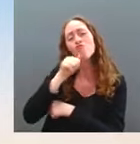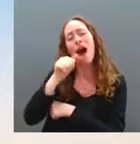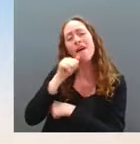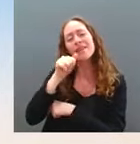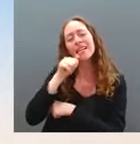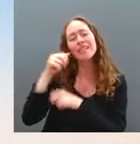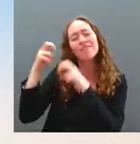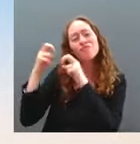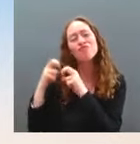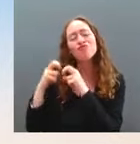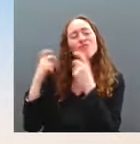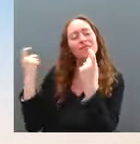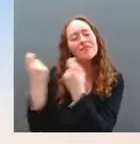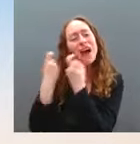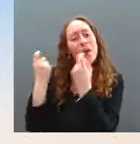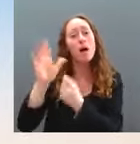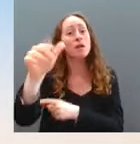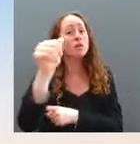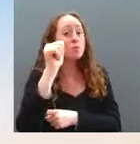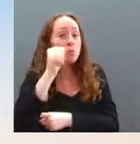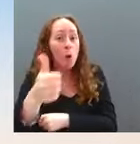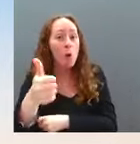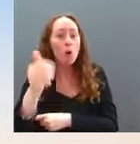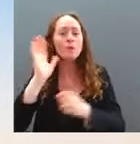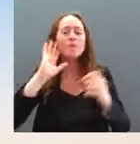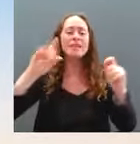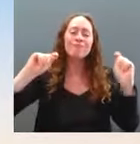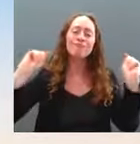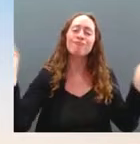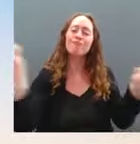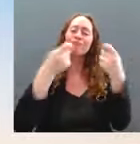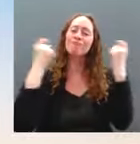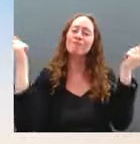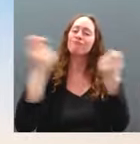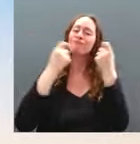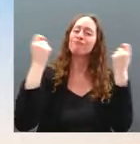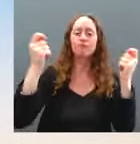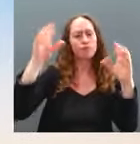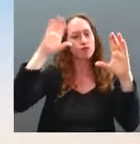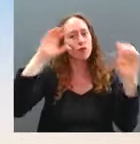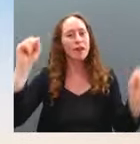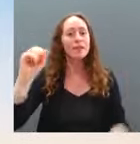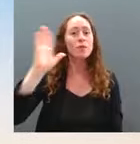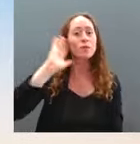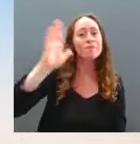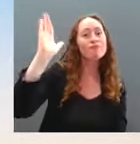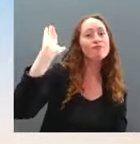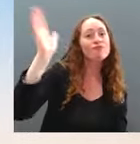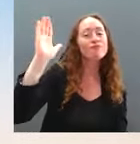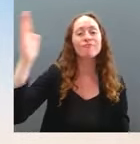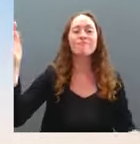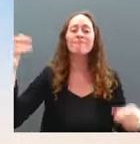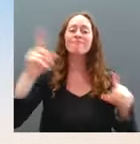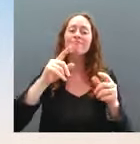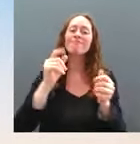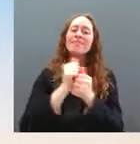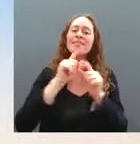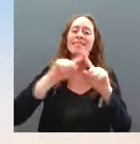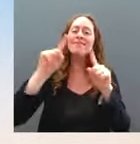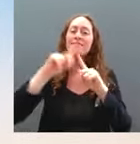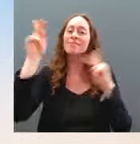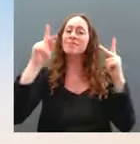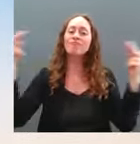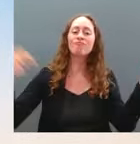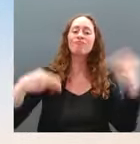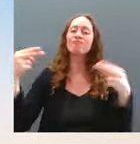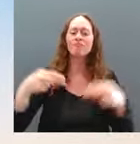the president will be speaking. We will have a range of guests. It will be an outside event, and we'll be marking it in that way. Go ahead. Thanks, Jen. How